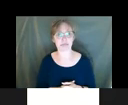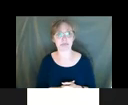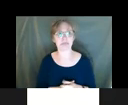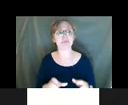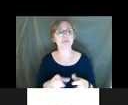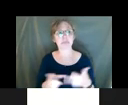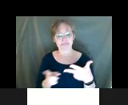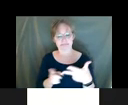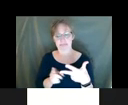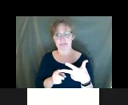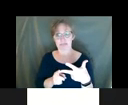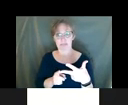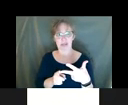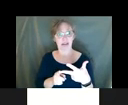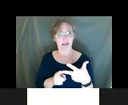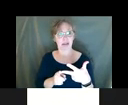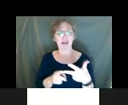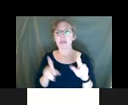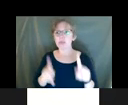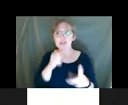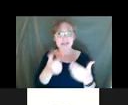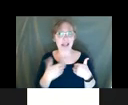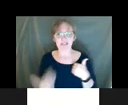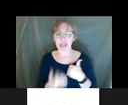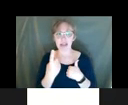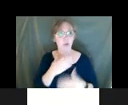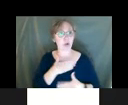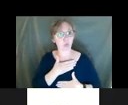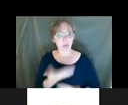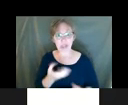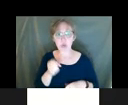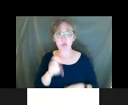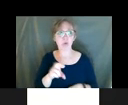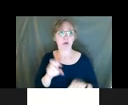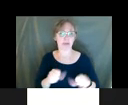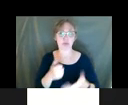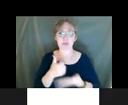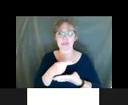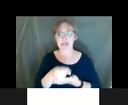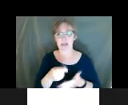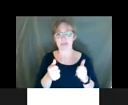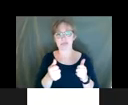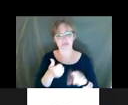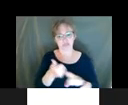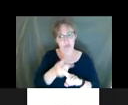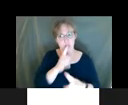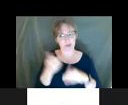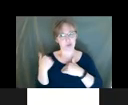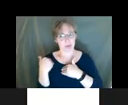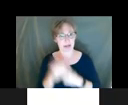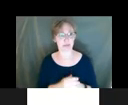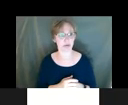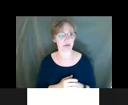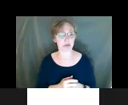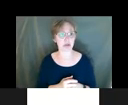have no one available, willing, and able to assist responsibly. This means that in many